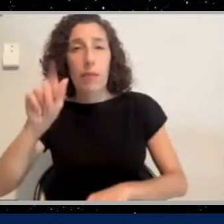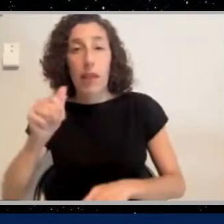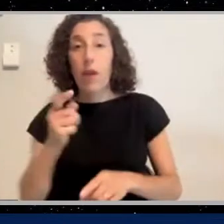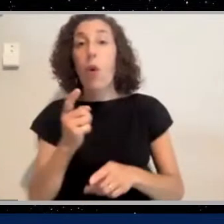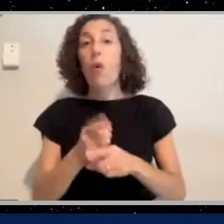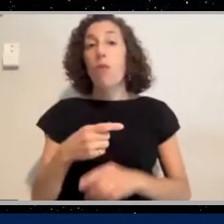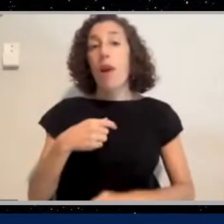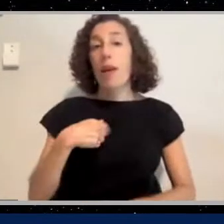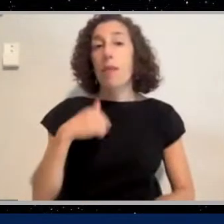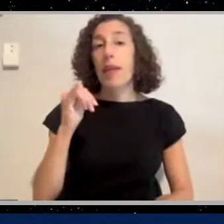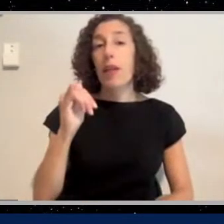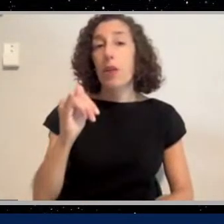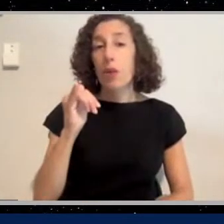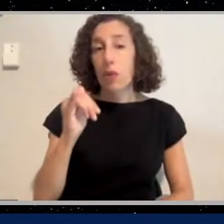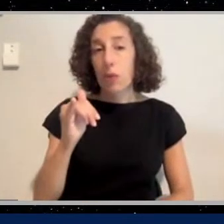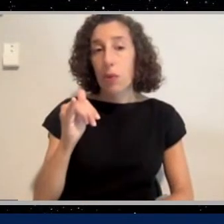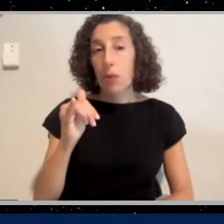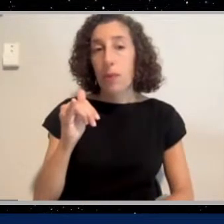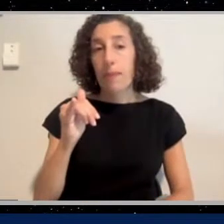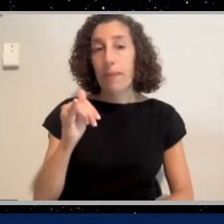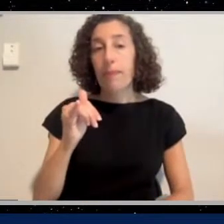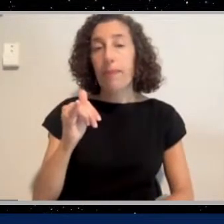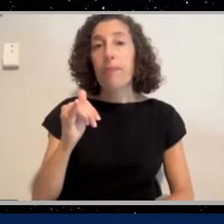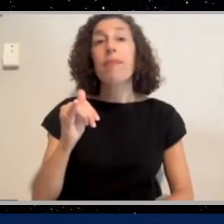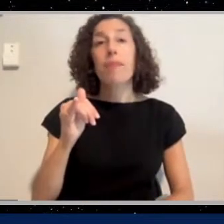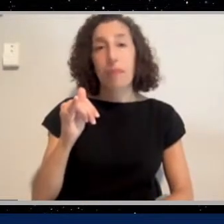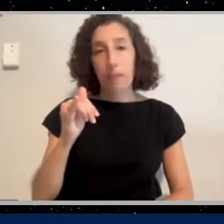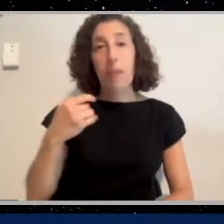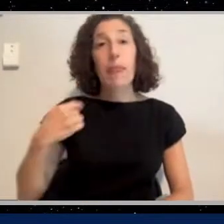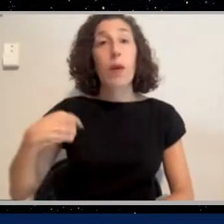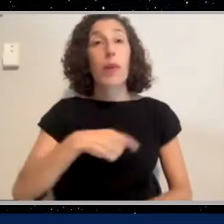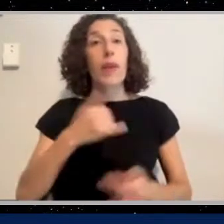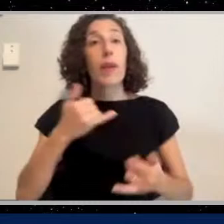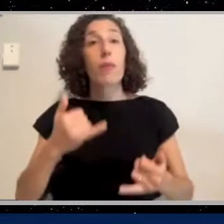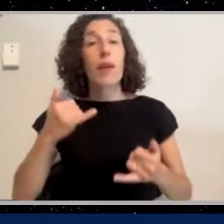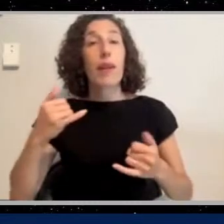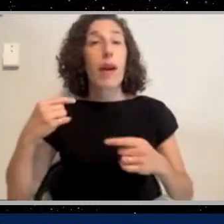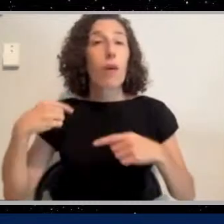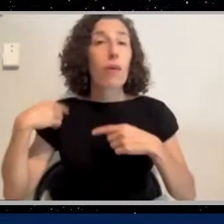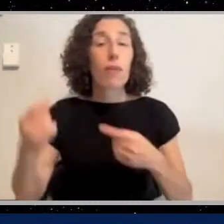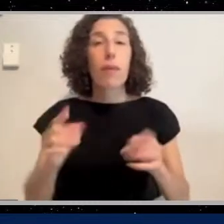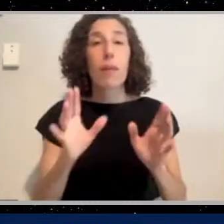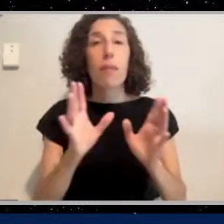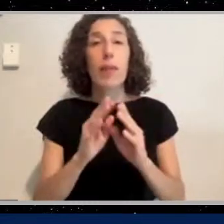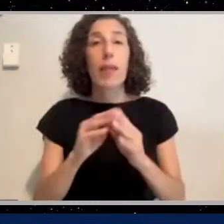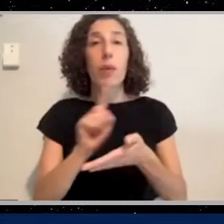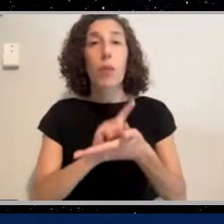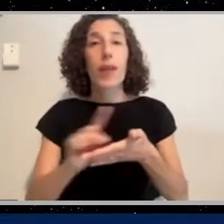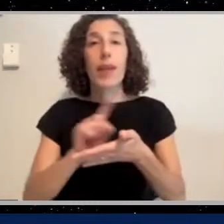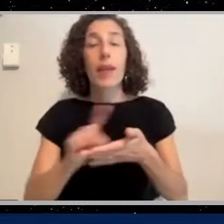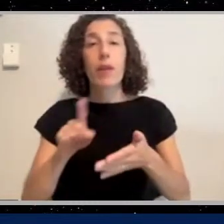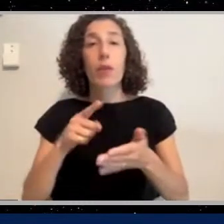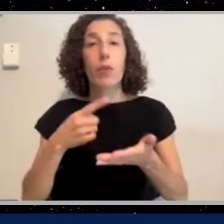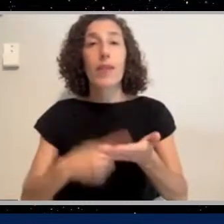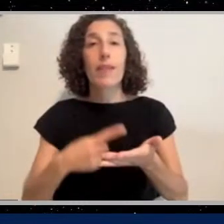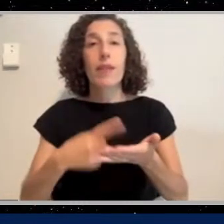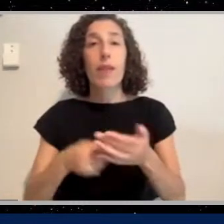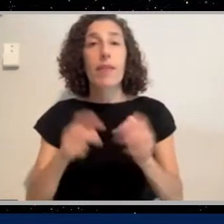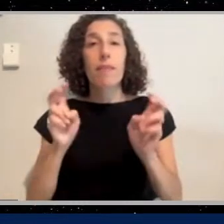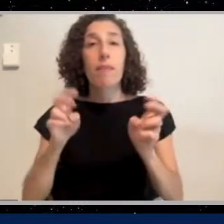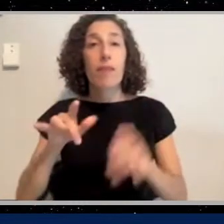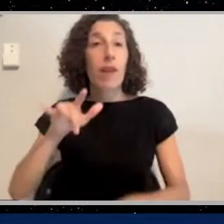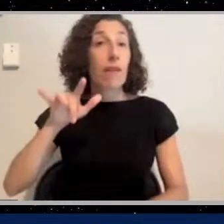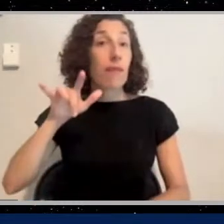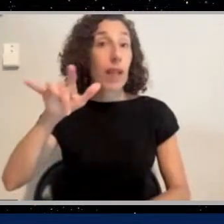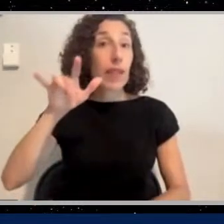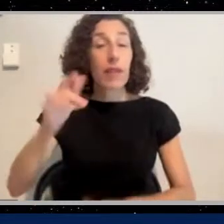very consistent cadence of meeting weekly to go over the flight operations. And there's